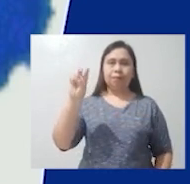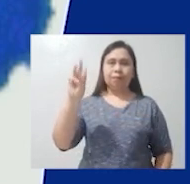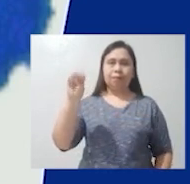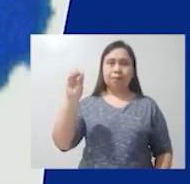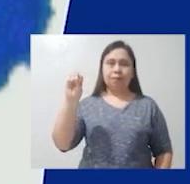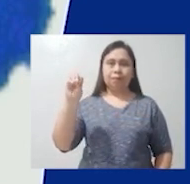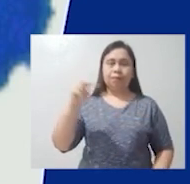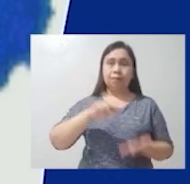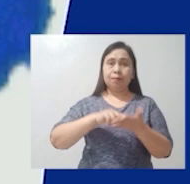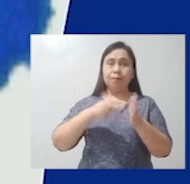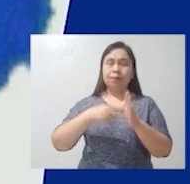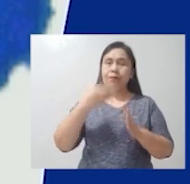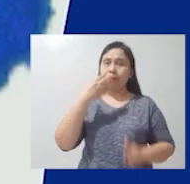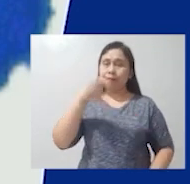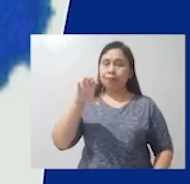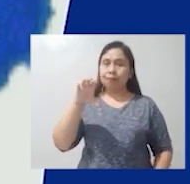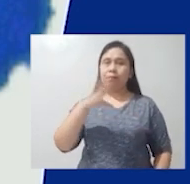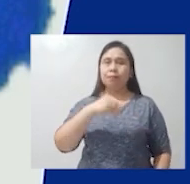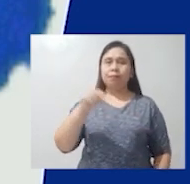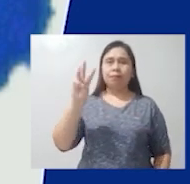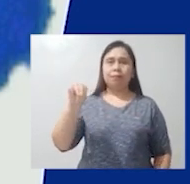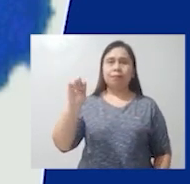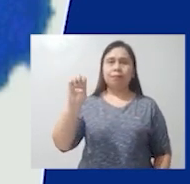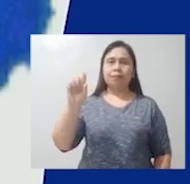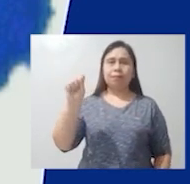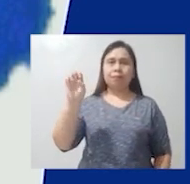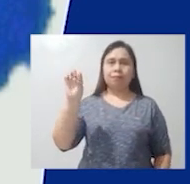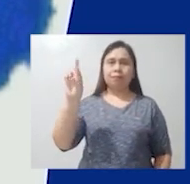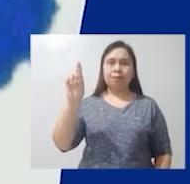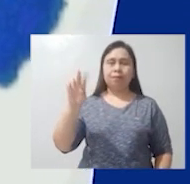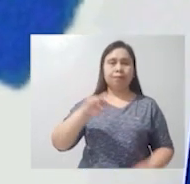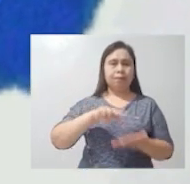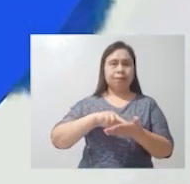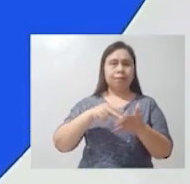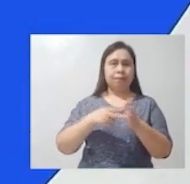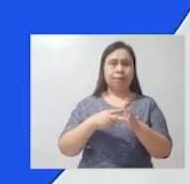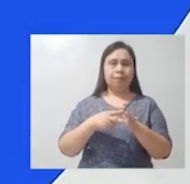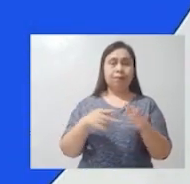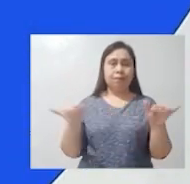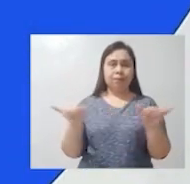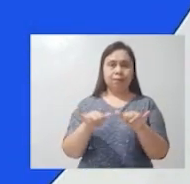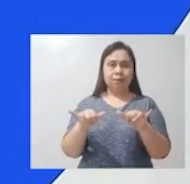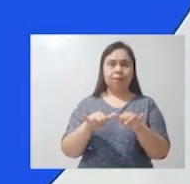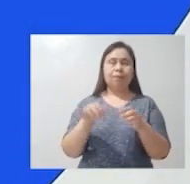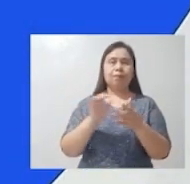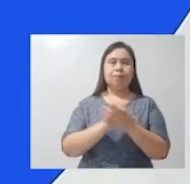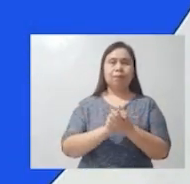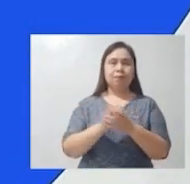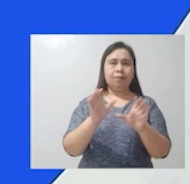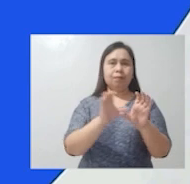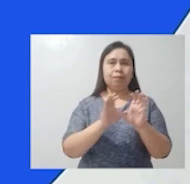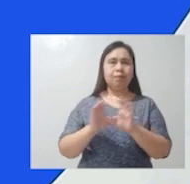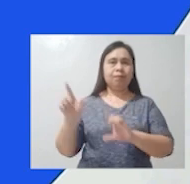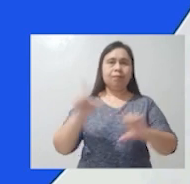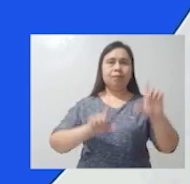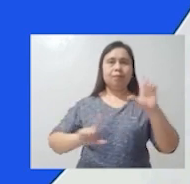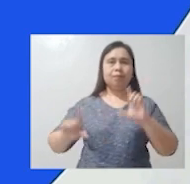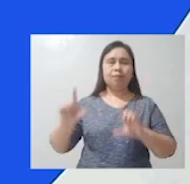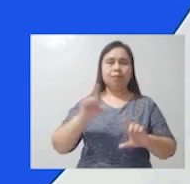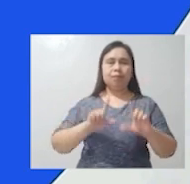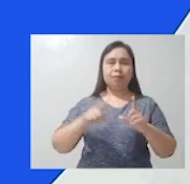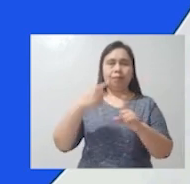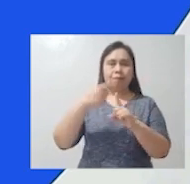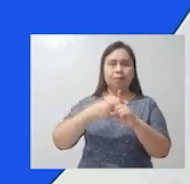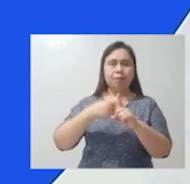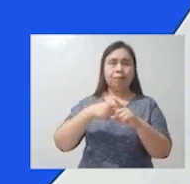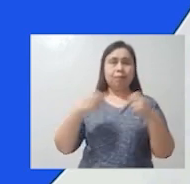heat, and meter, which means to measure. A common laboratory thermometer has a mercury